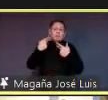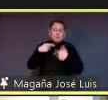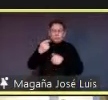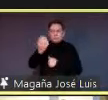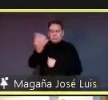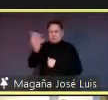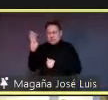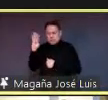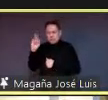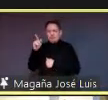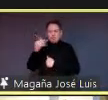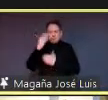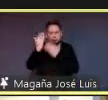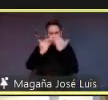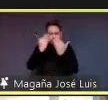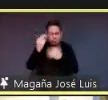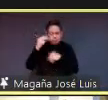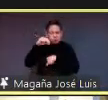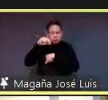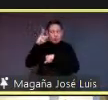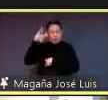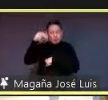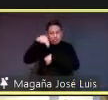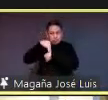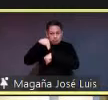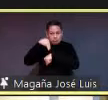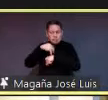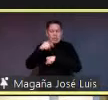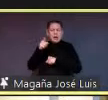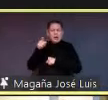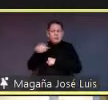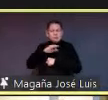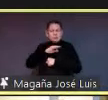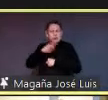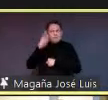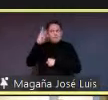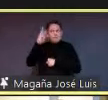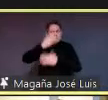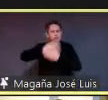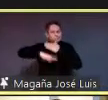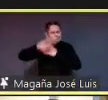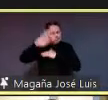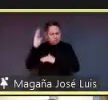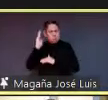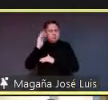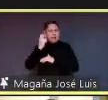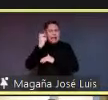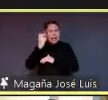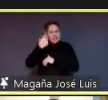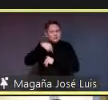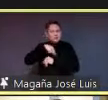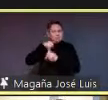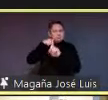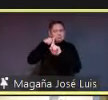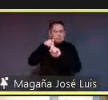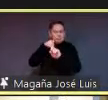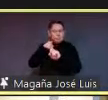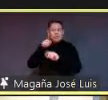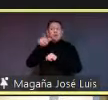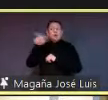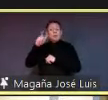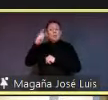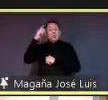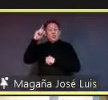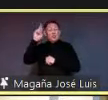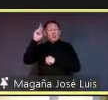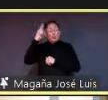their successful practice and performance in the future, but they need also to be successful as students. They need to prove to